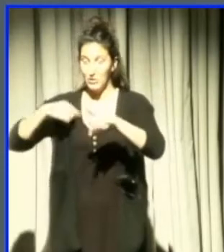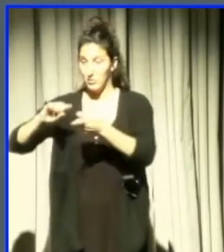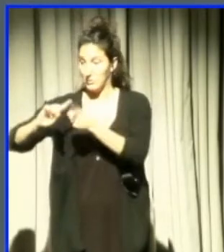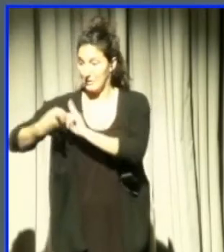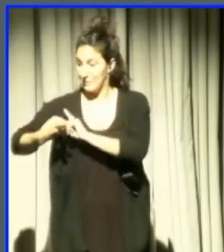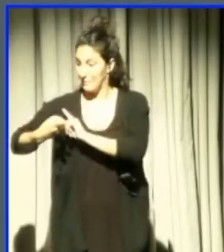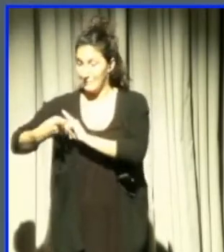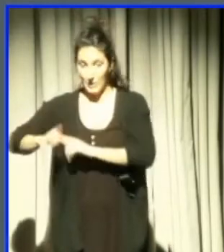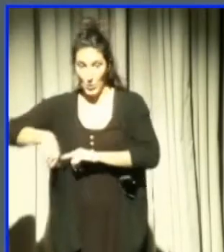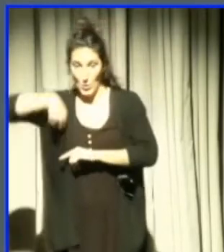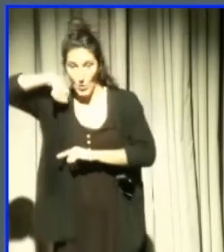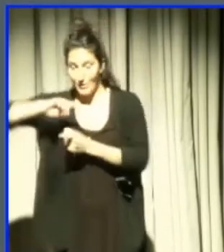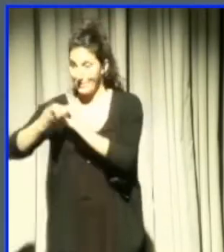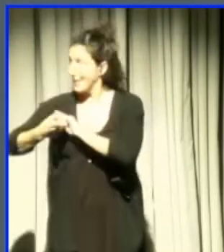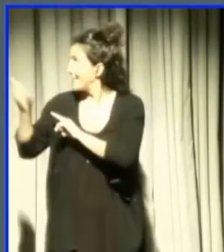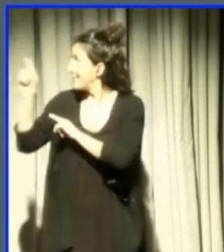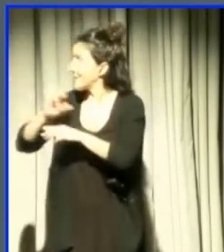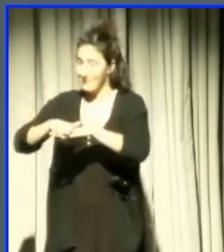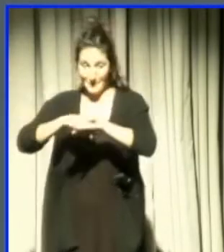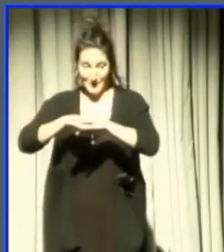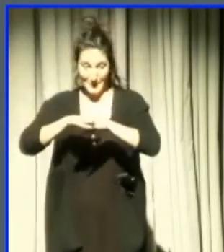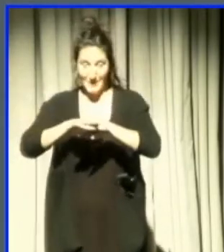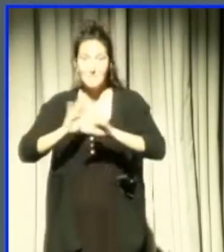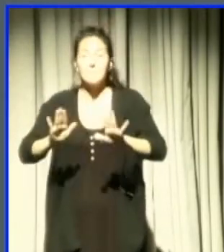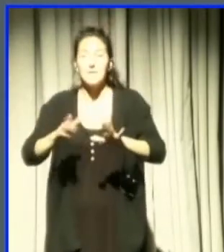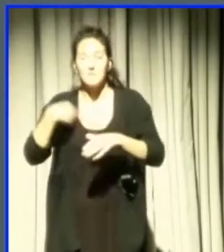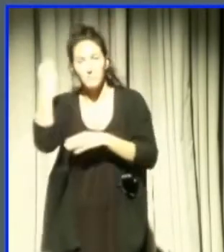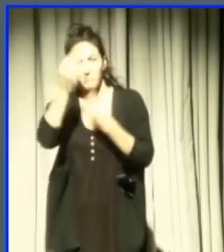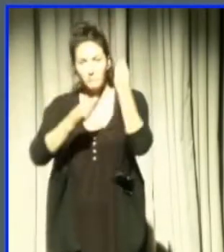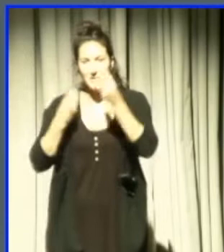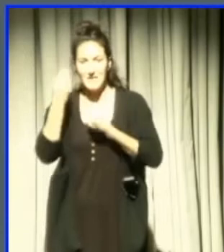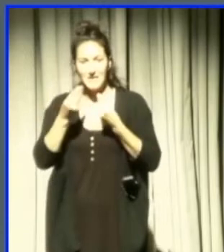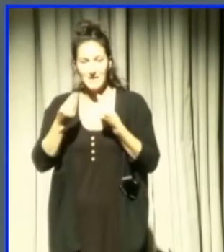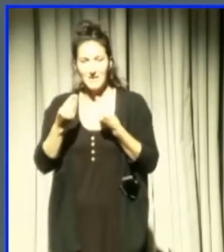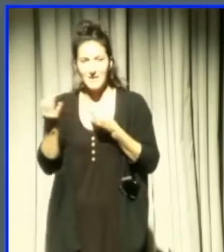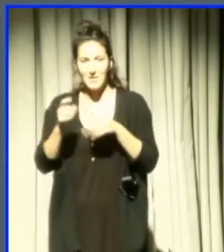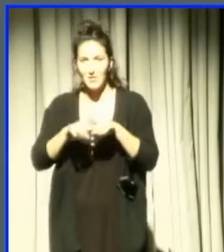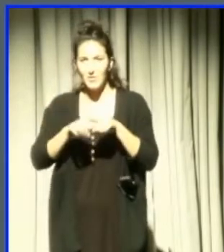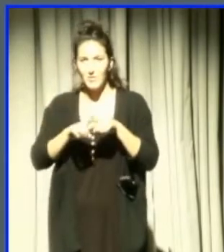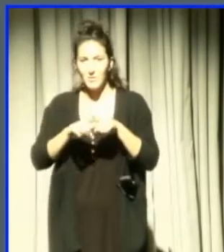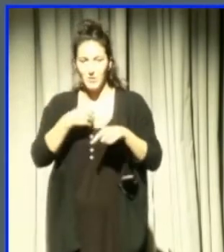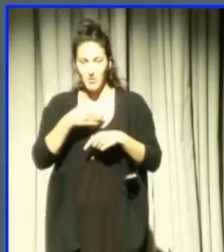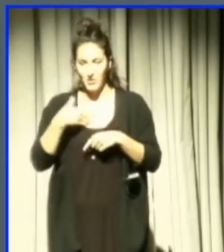but I thought that I had to put what I wanted to say, which is still there. So don't worry, it's the same talk,